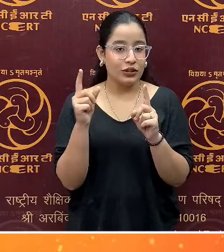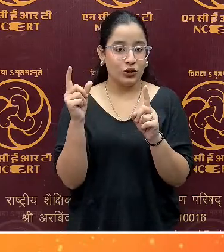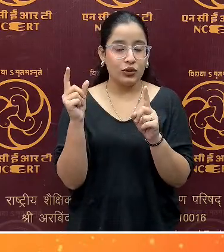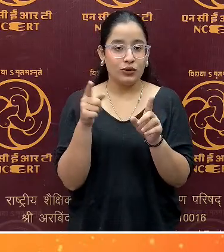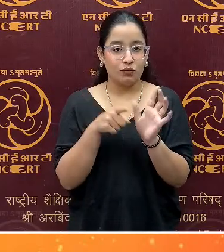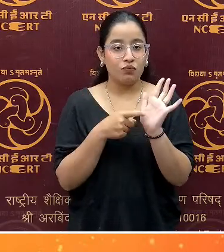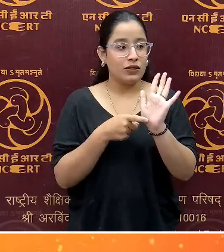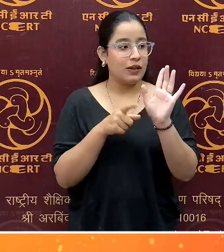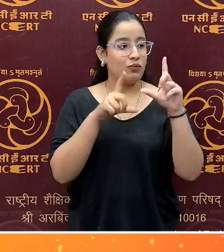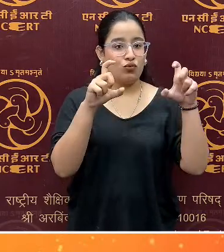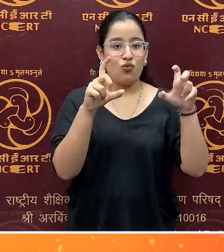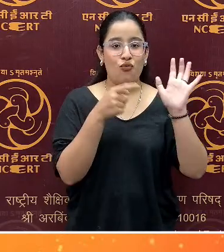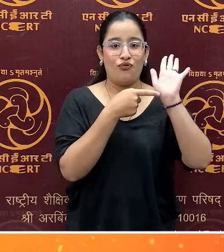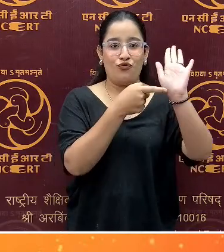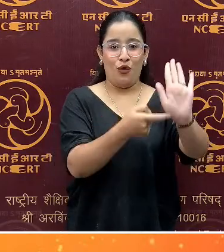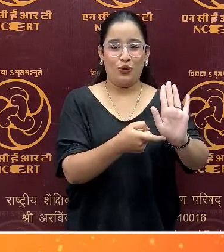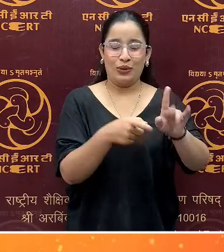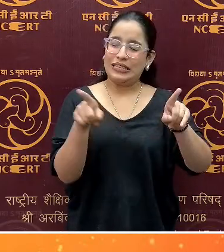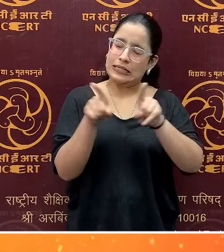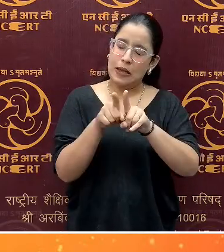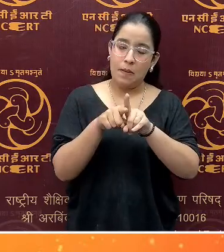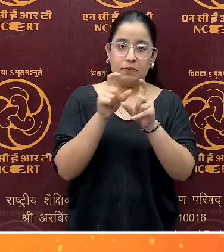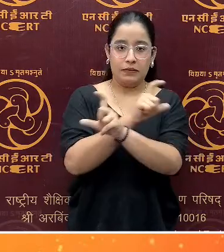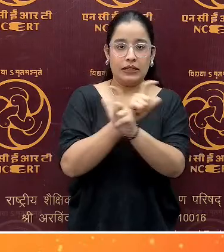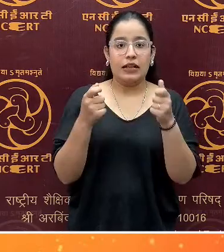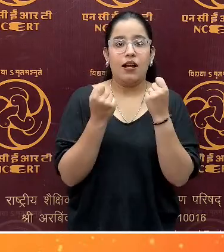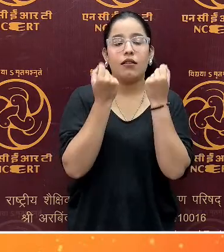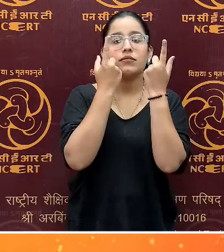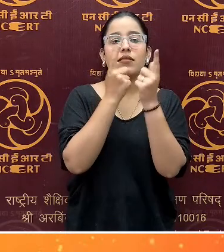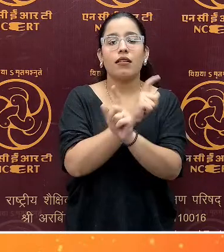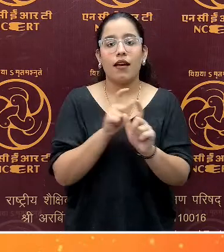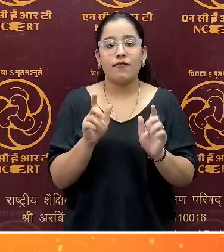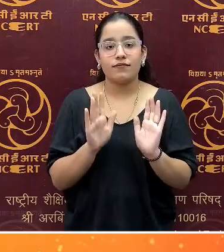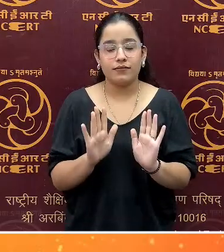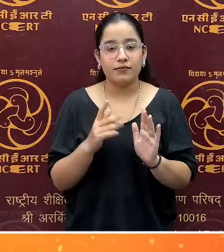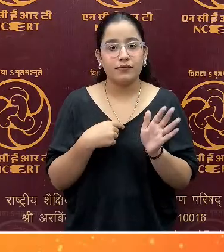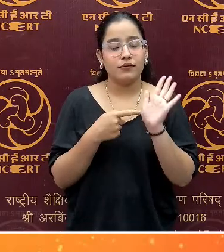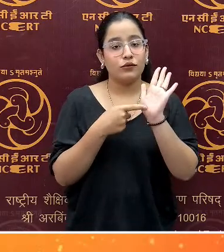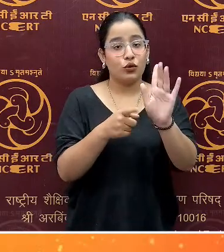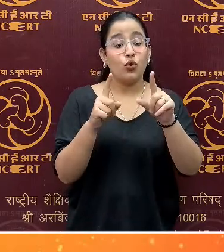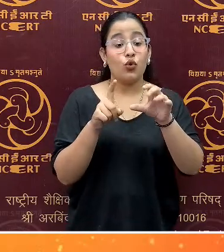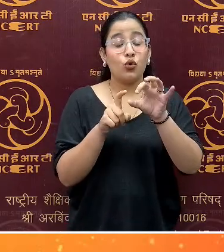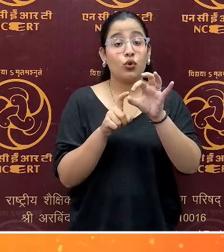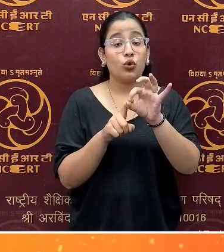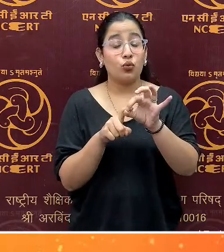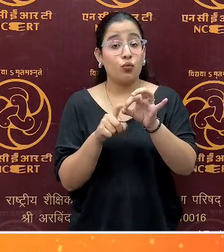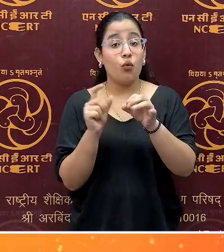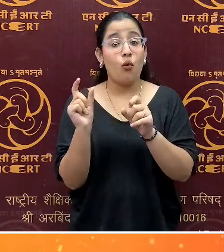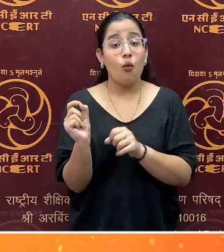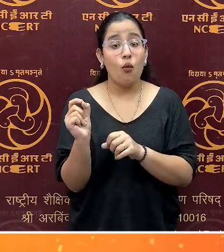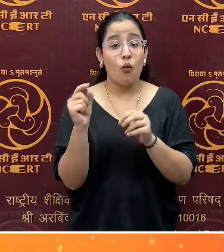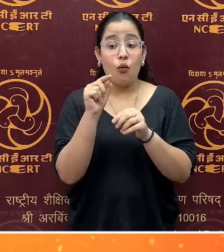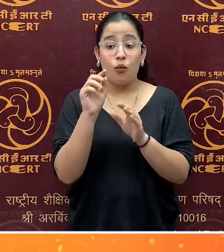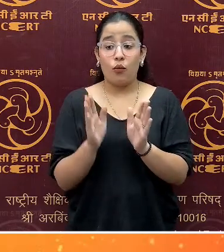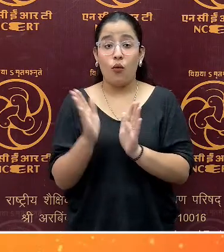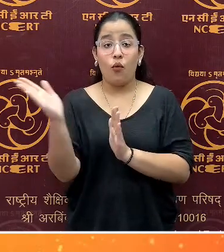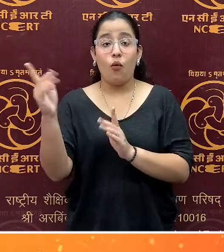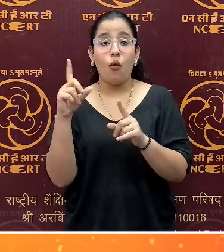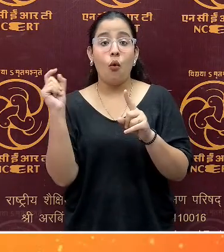in the direction of OQ. It is in the opposite direction. QO is in the opposite direction of